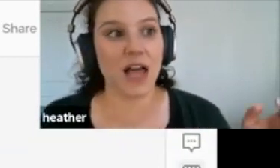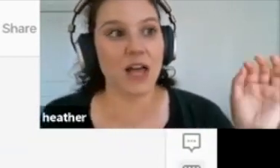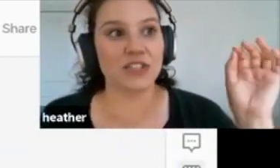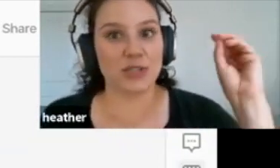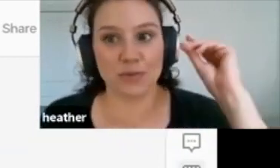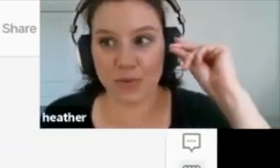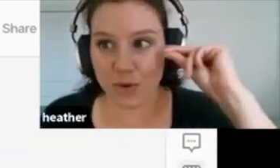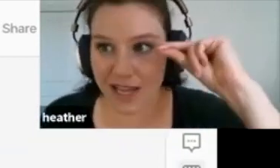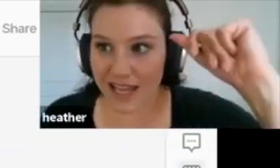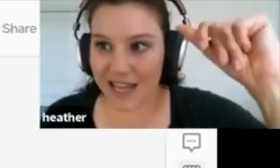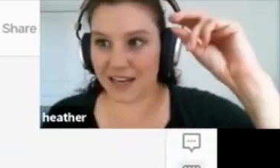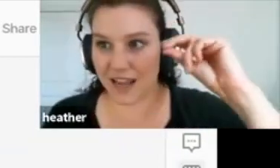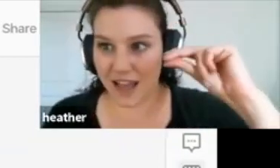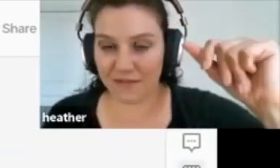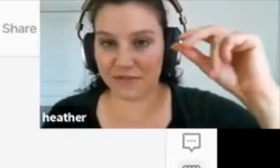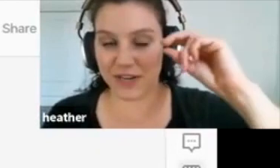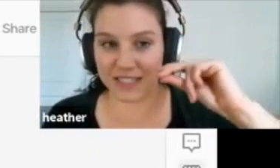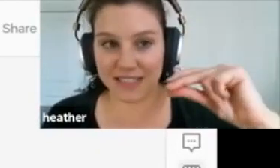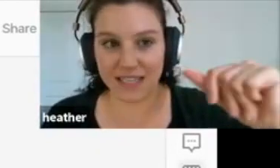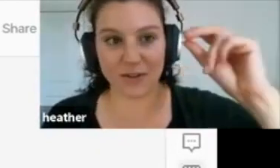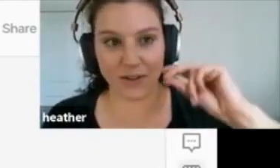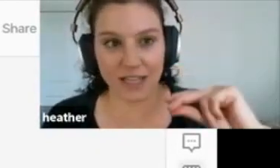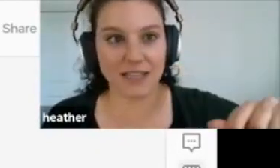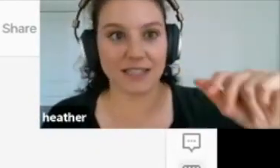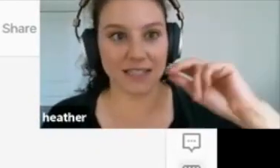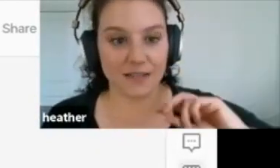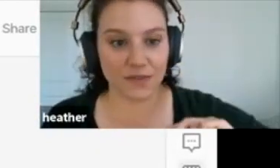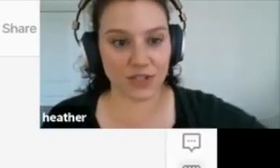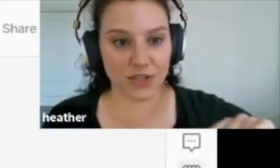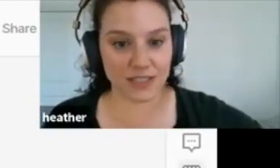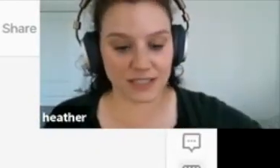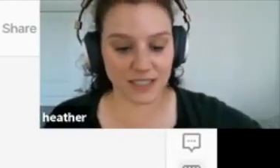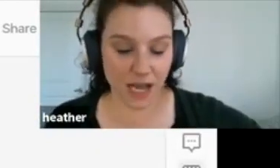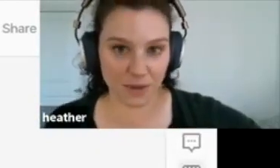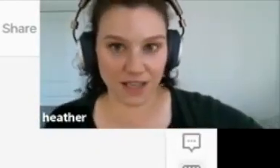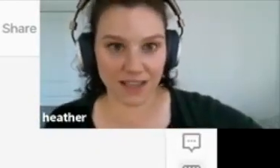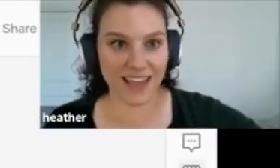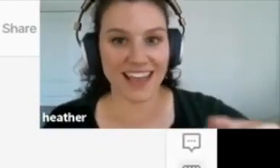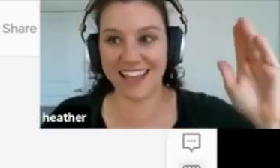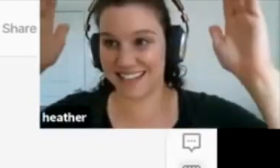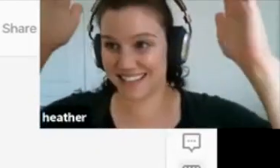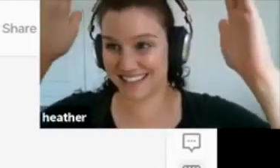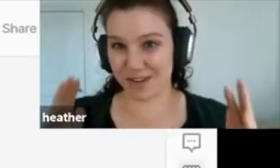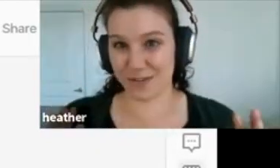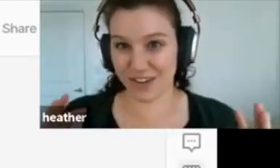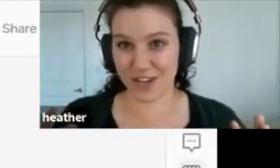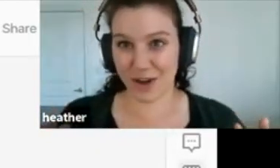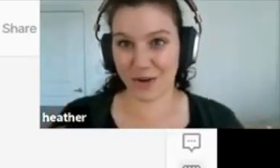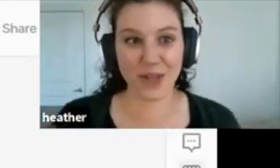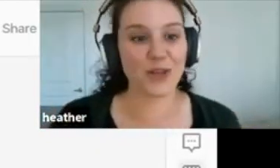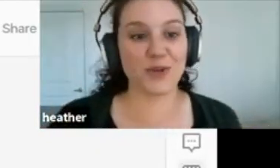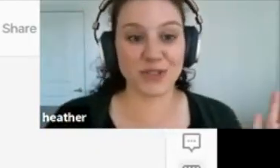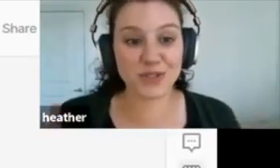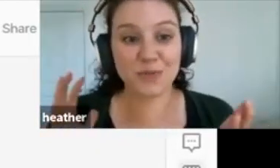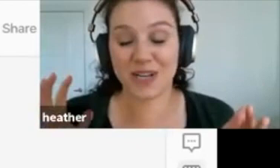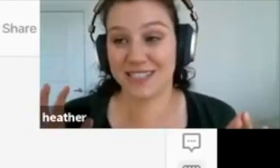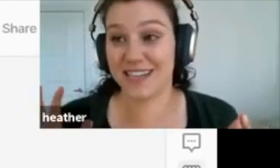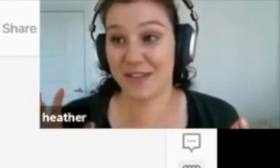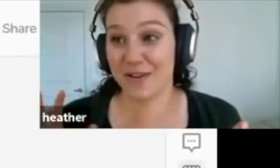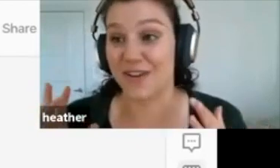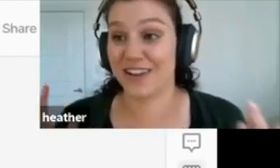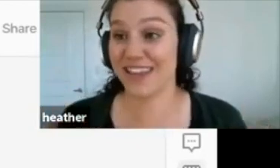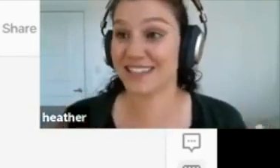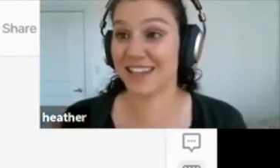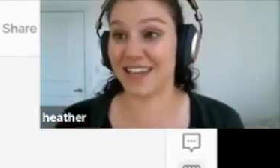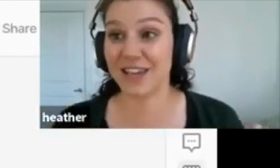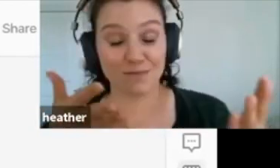speaker just hit every single instance of a certain topic in a single video. You can supercut